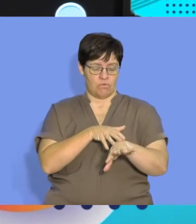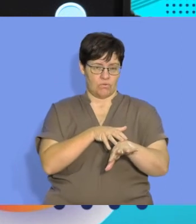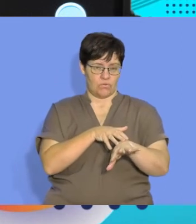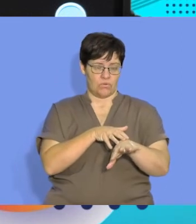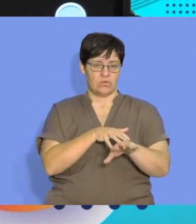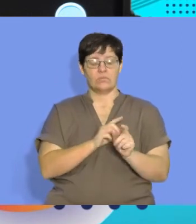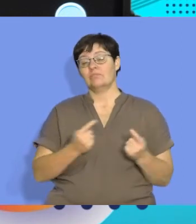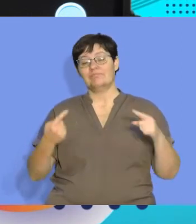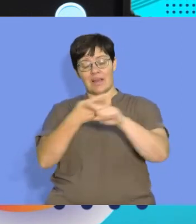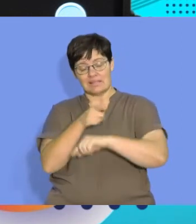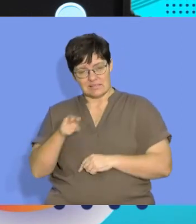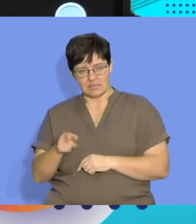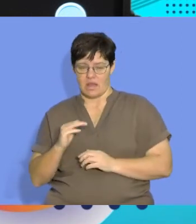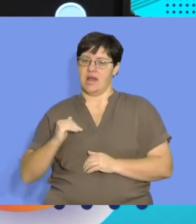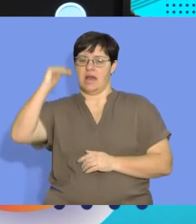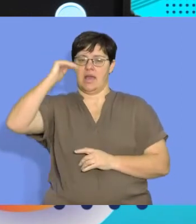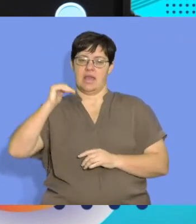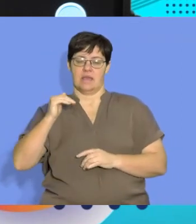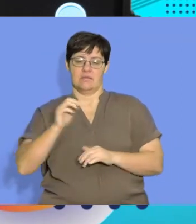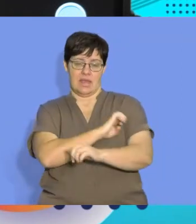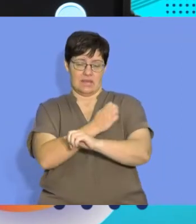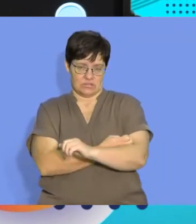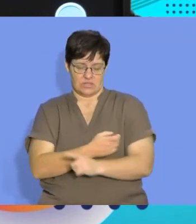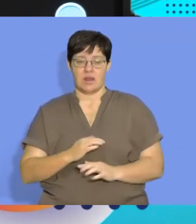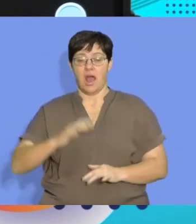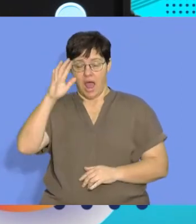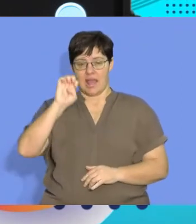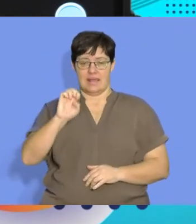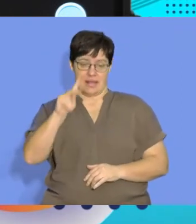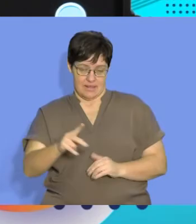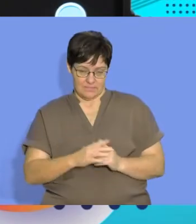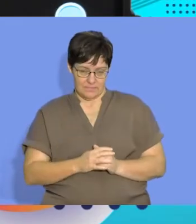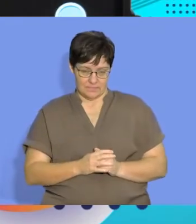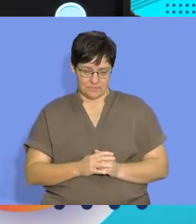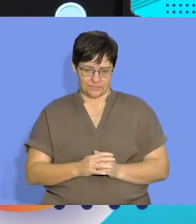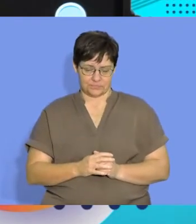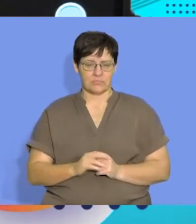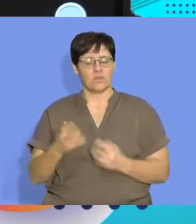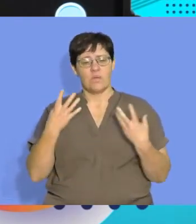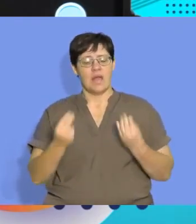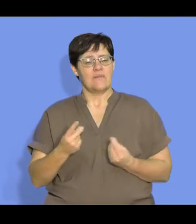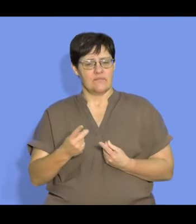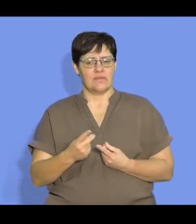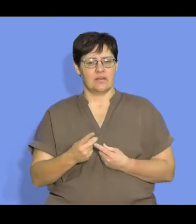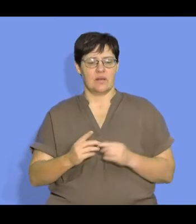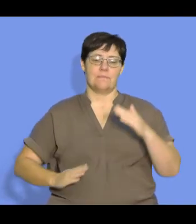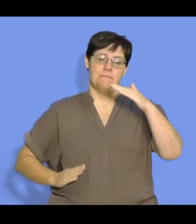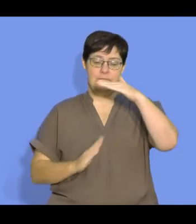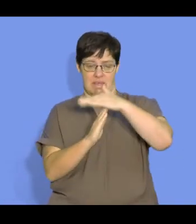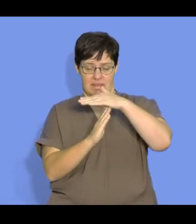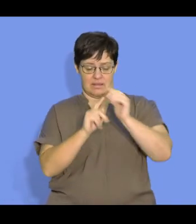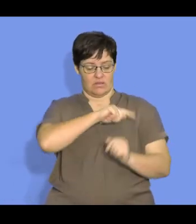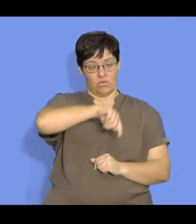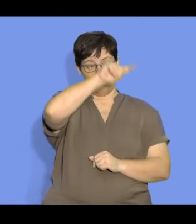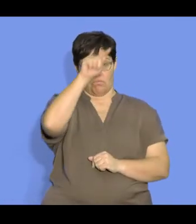as opposed to higher energy, higher average kinetic energy, and where we obviously have the peak in our